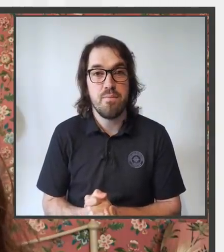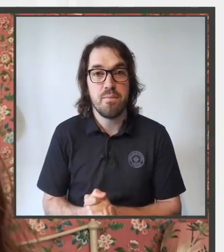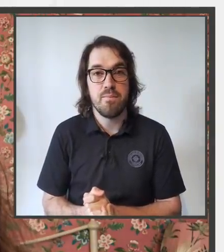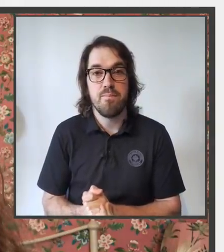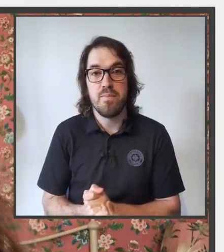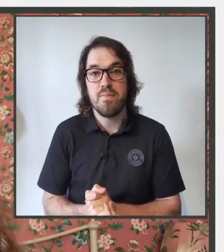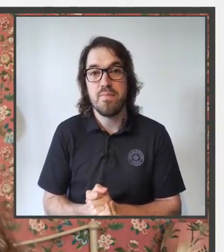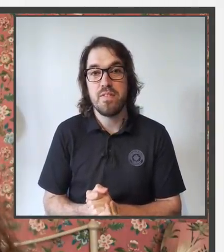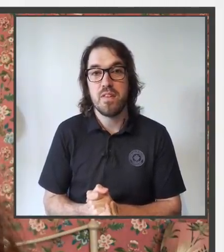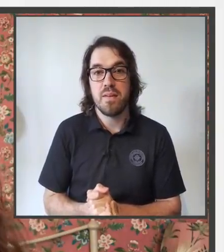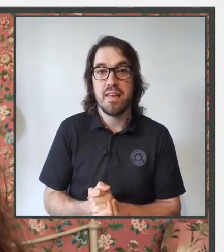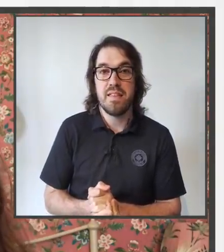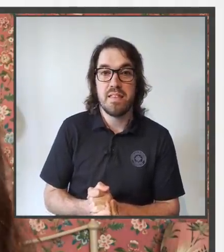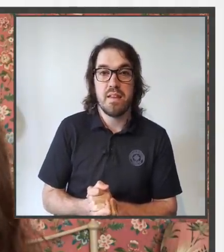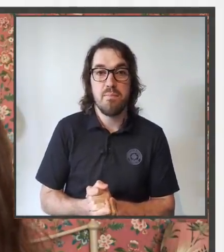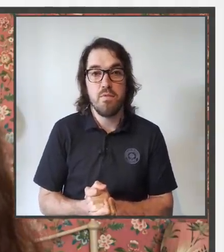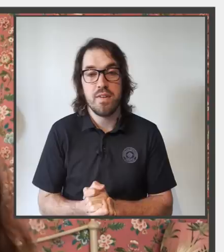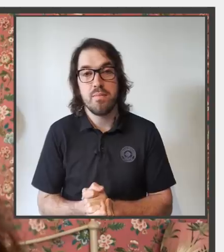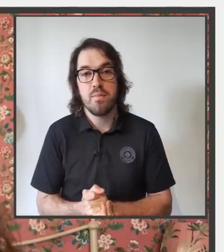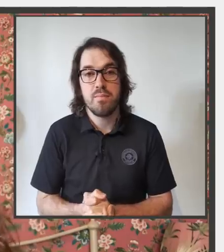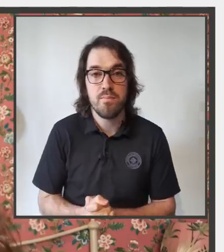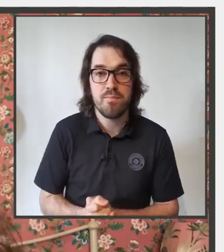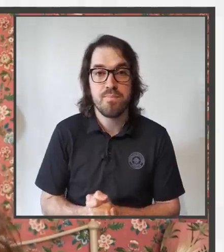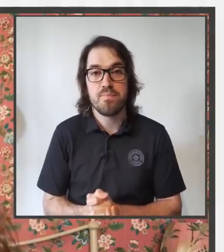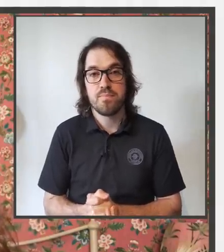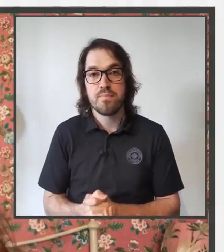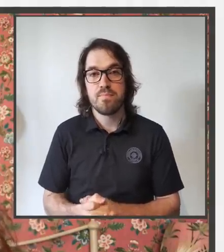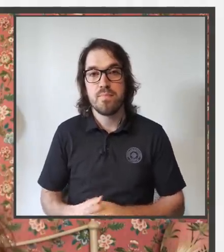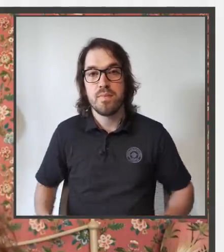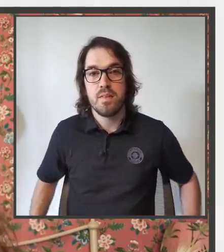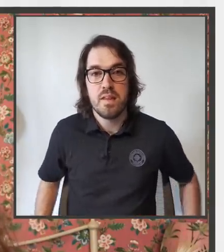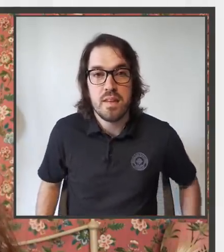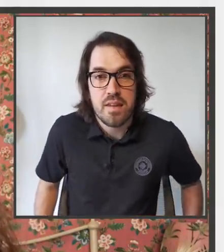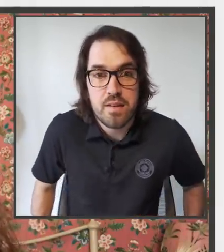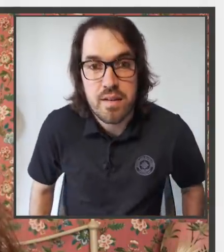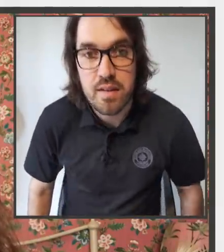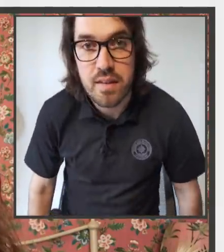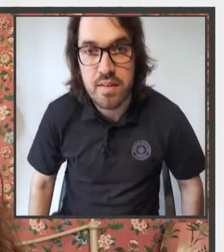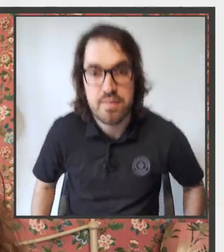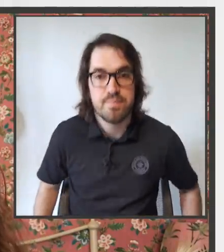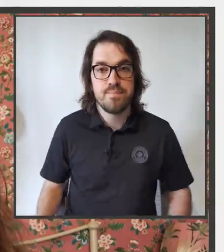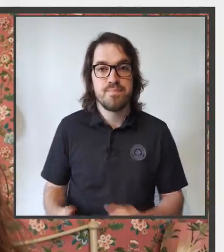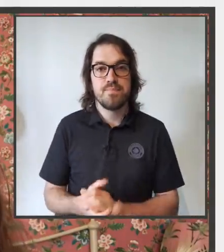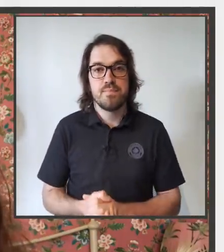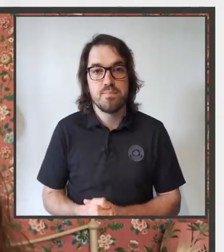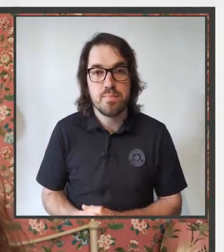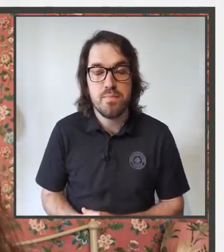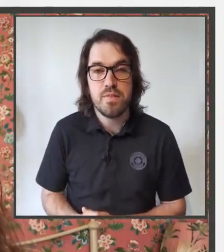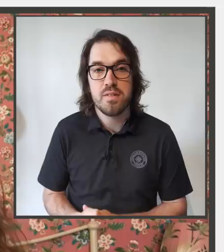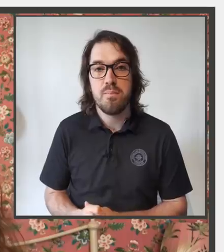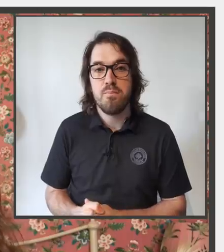using budge to describe things that are moving, but we can also use budge in the negative to describe things that